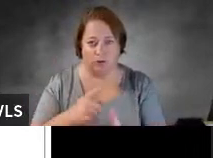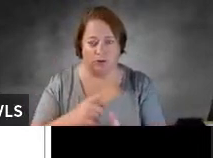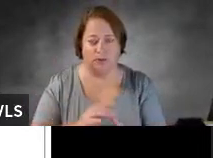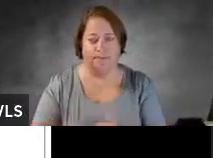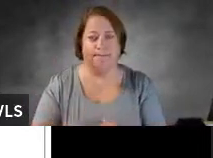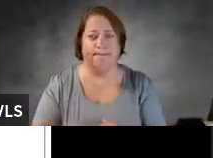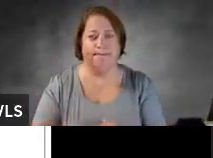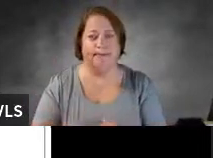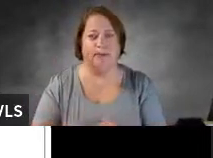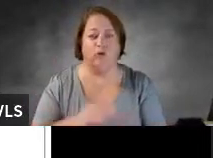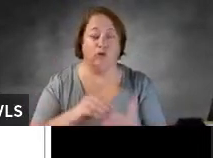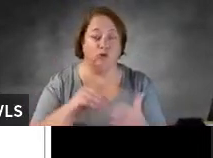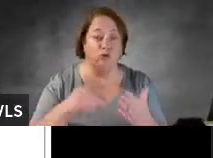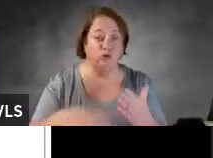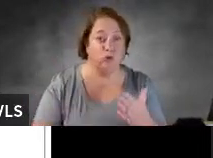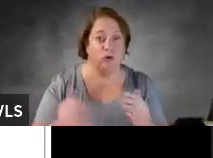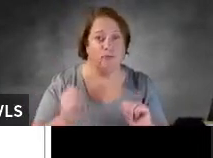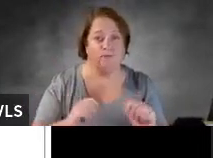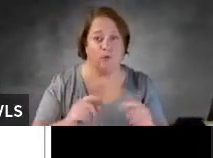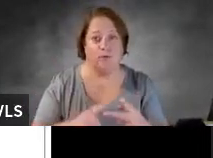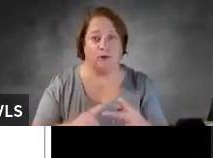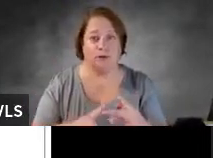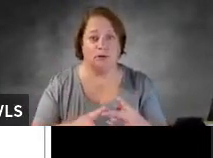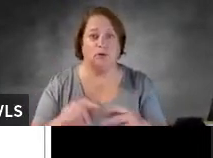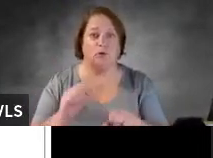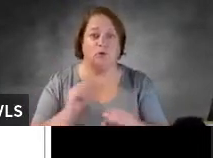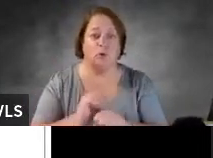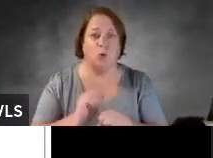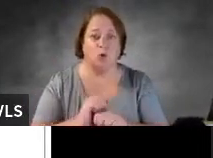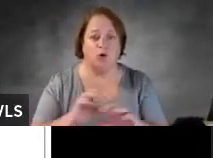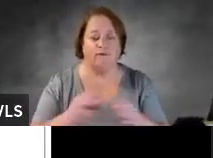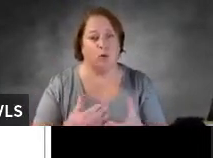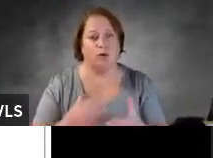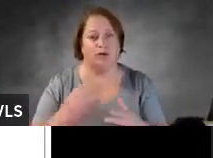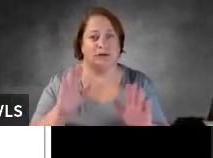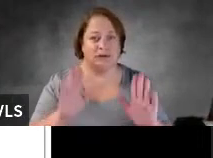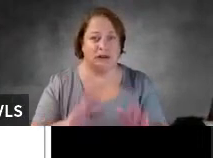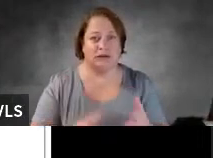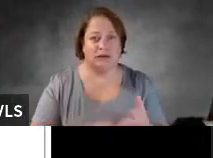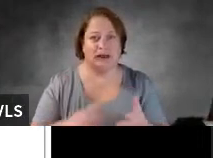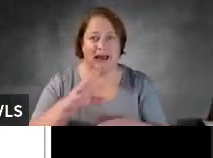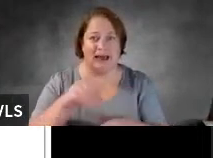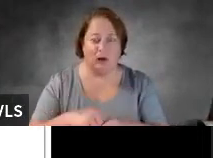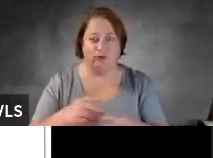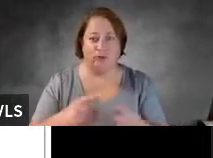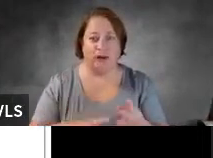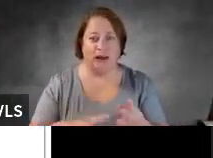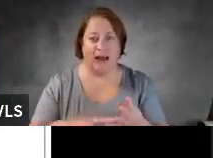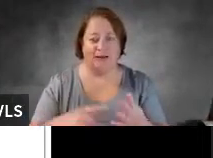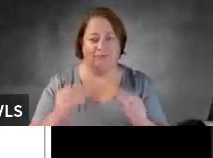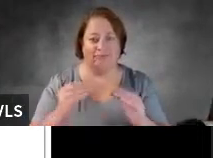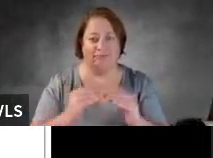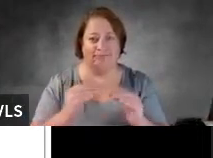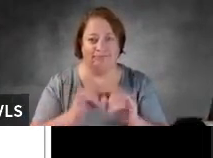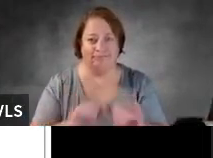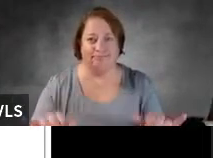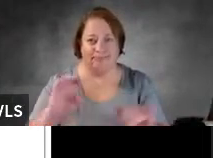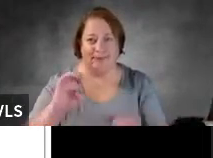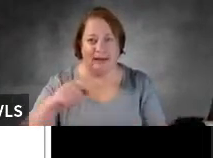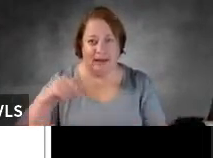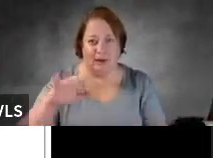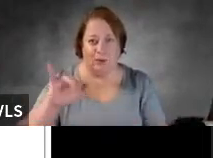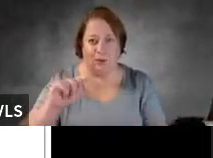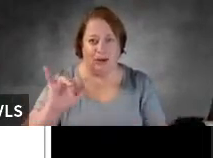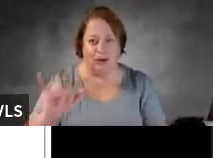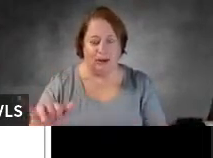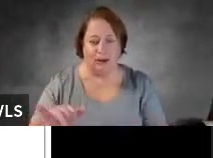We're looking at student performance, workforce excellence, engagement, and equity. Under each of those goal areas,